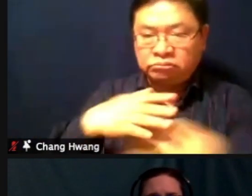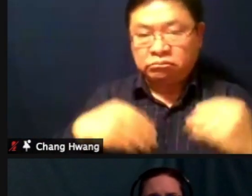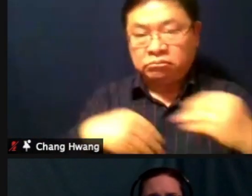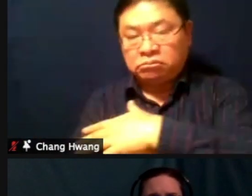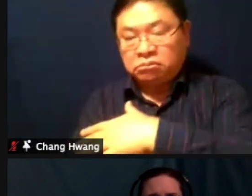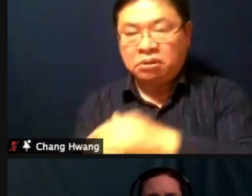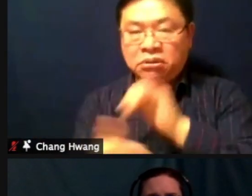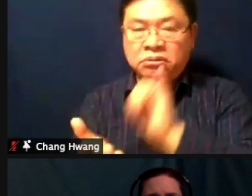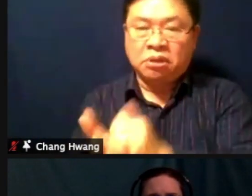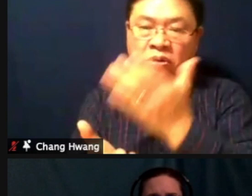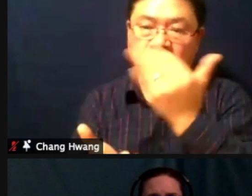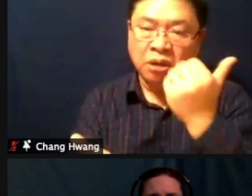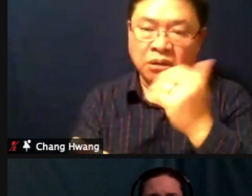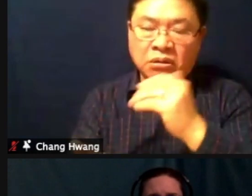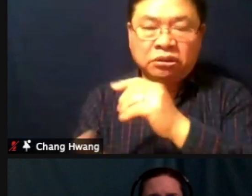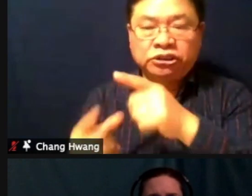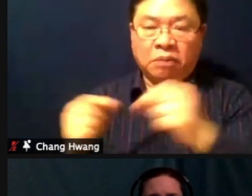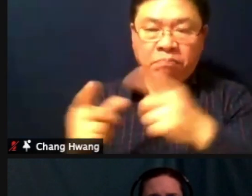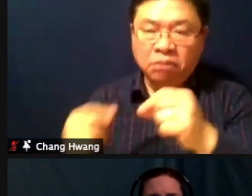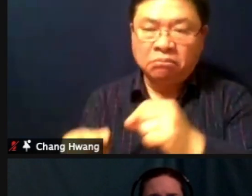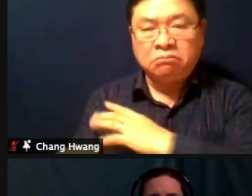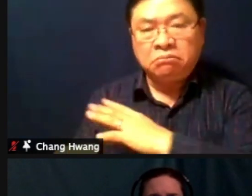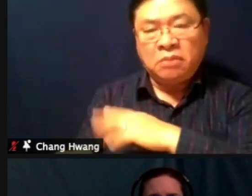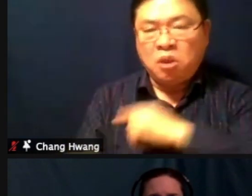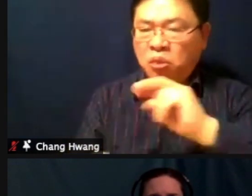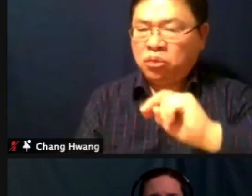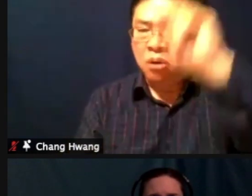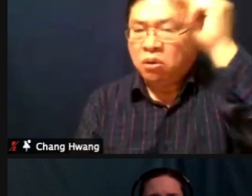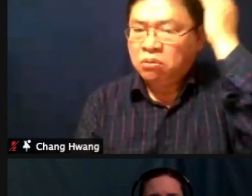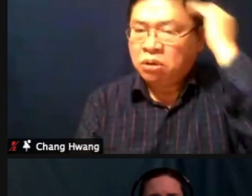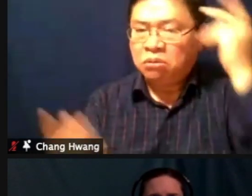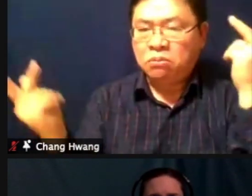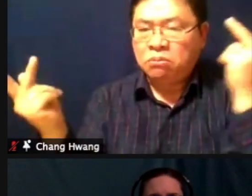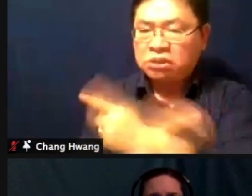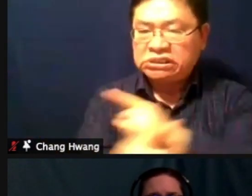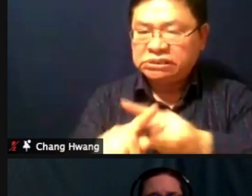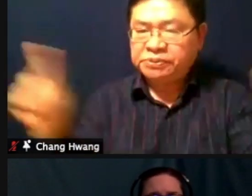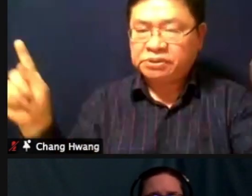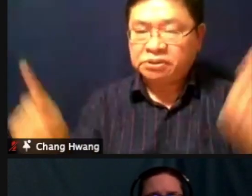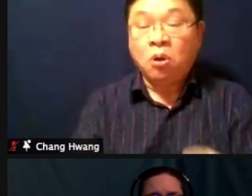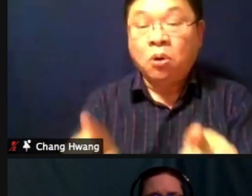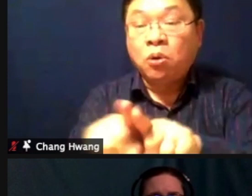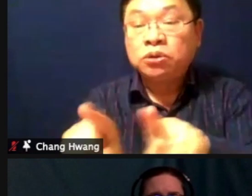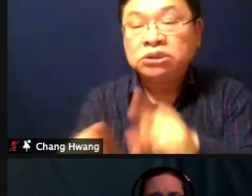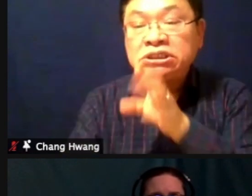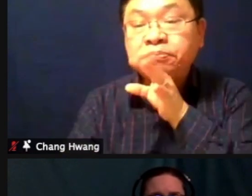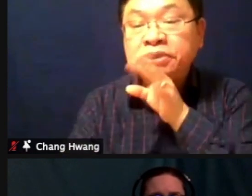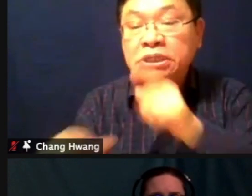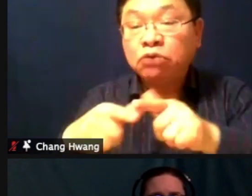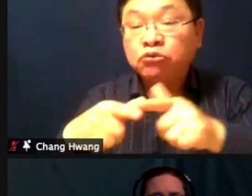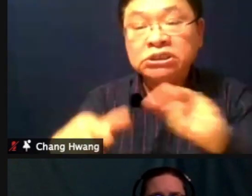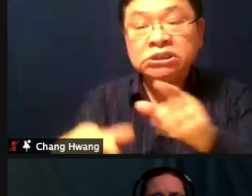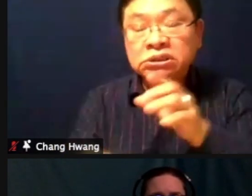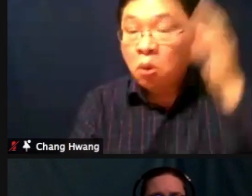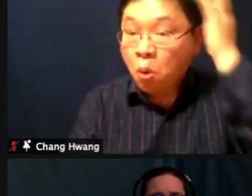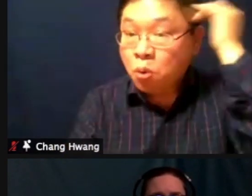So when that happened, the ability for them to interact with fellows from other countries, other parts of the country, has